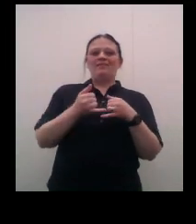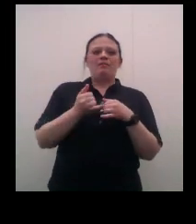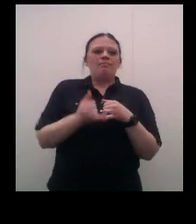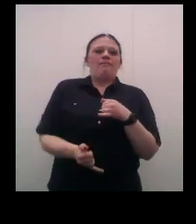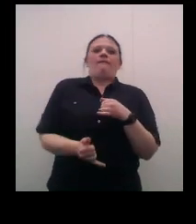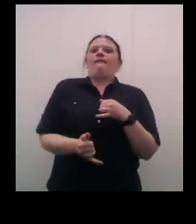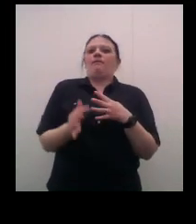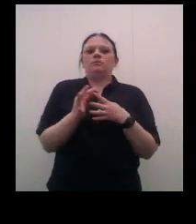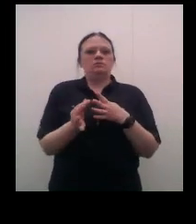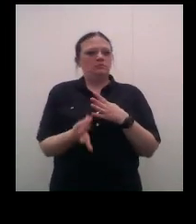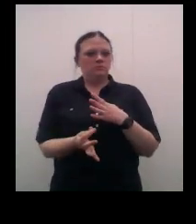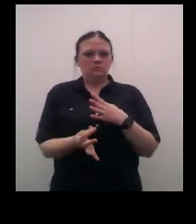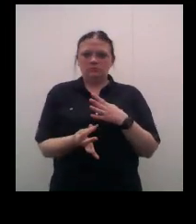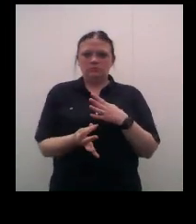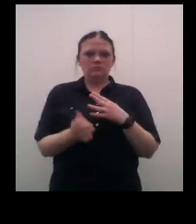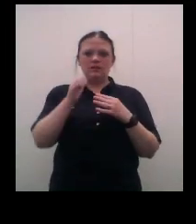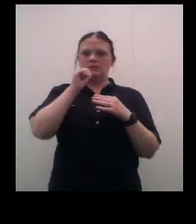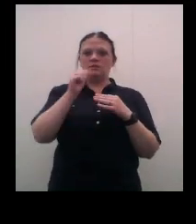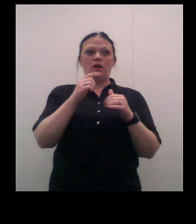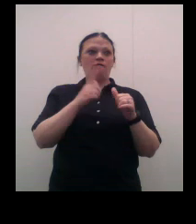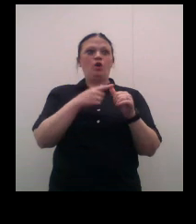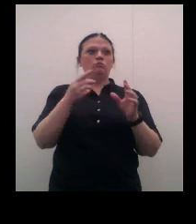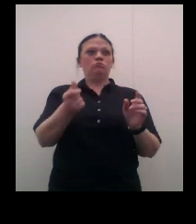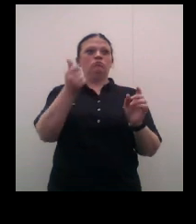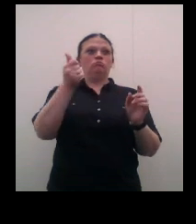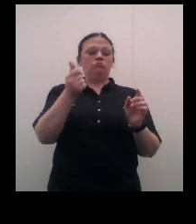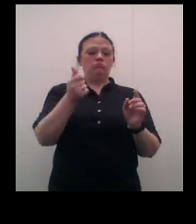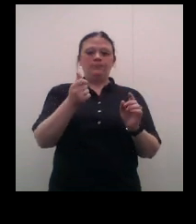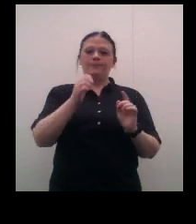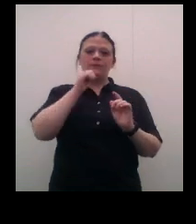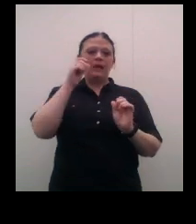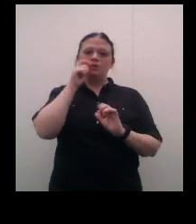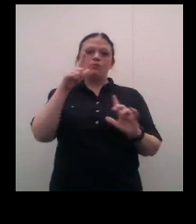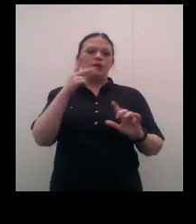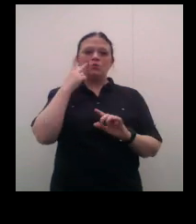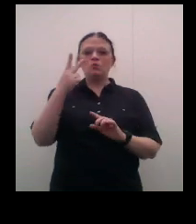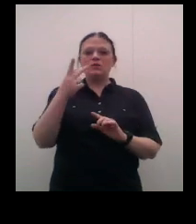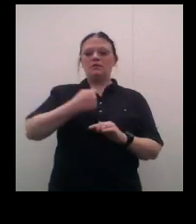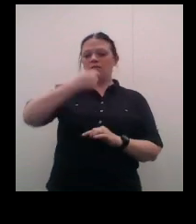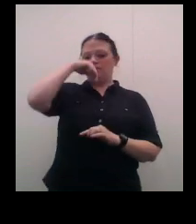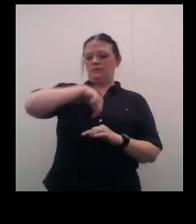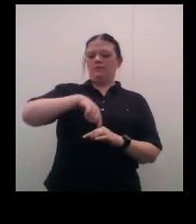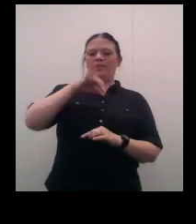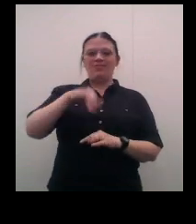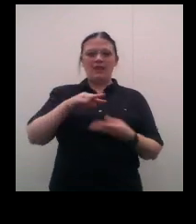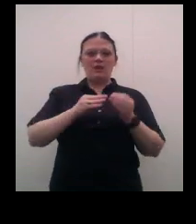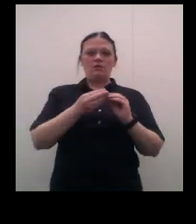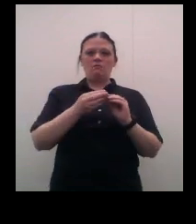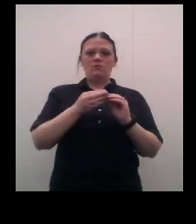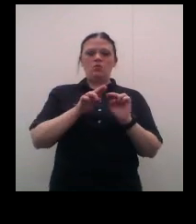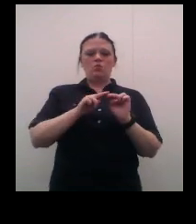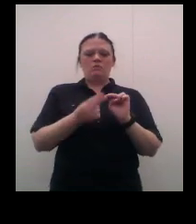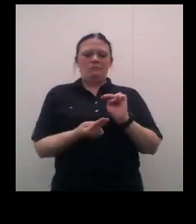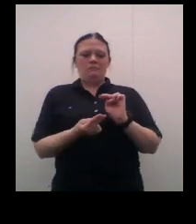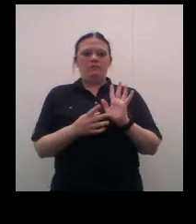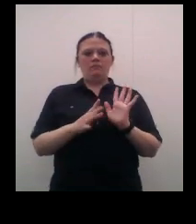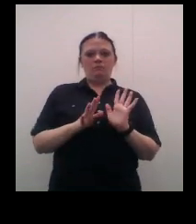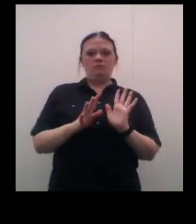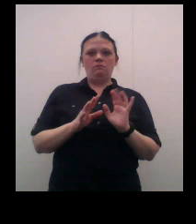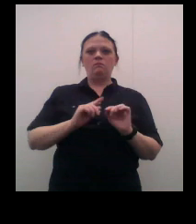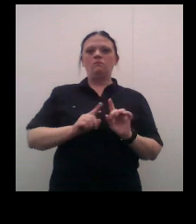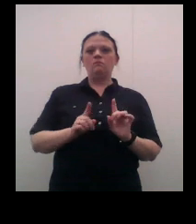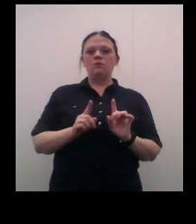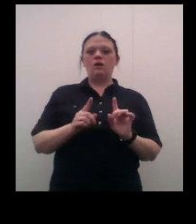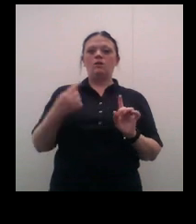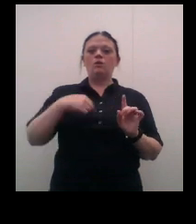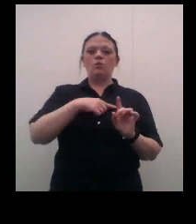not going immediately to that, and we're not surprised to see the intubation numbers go slightly down, but and we